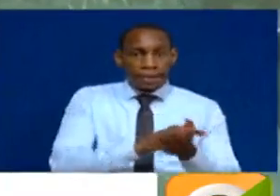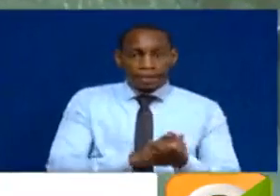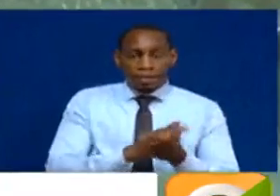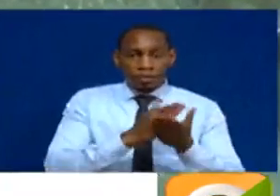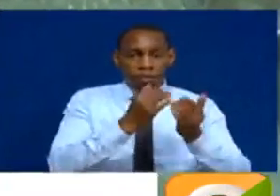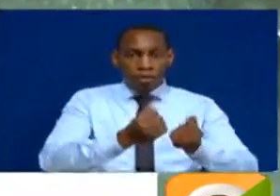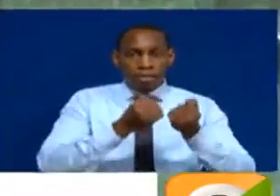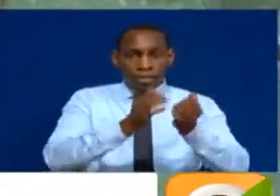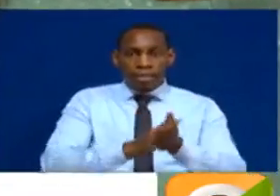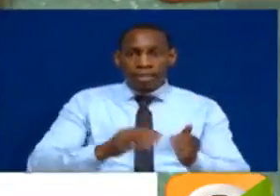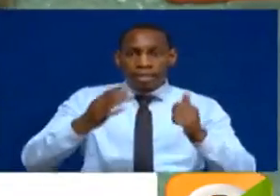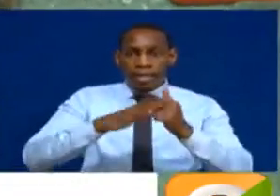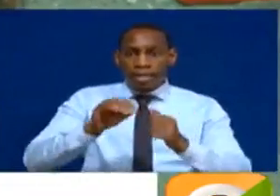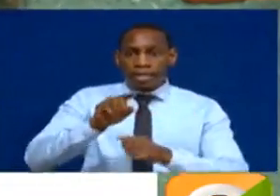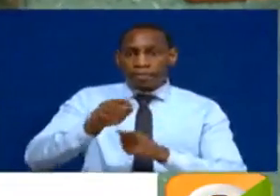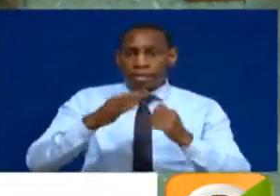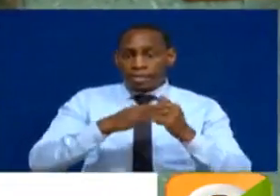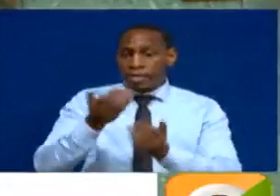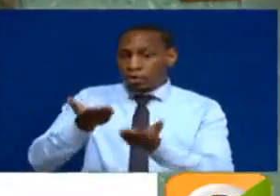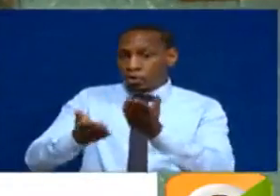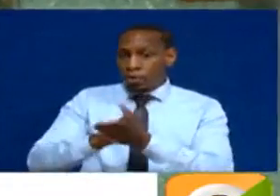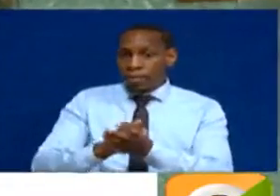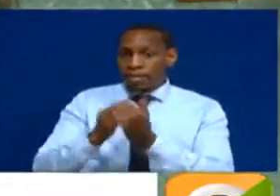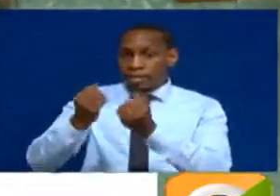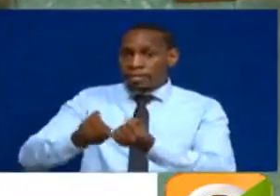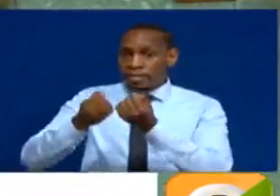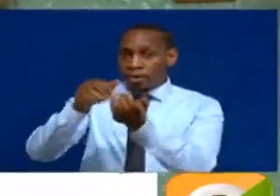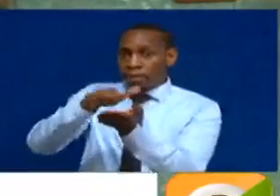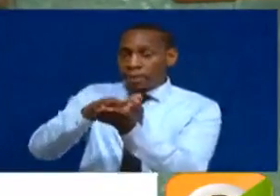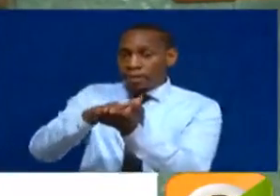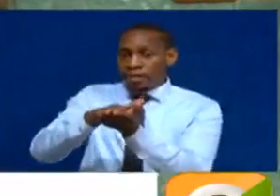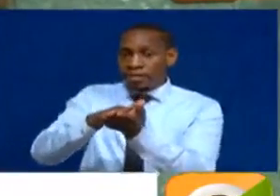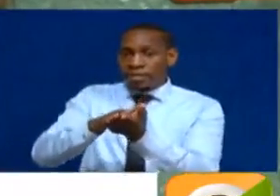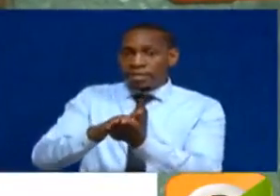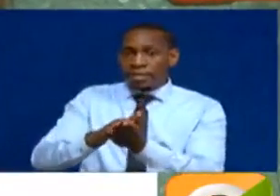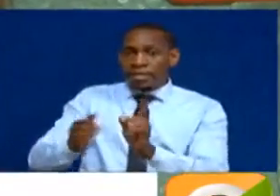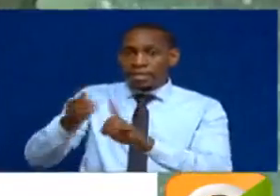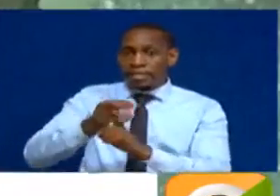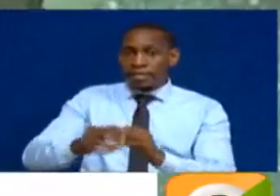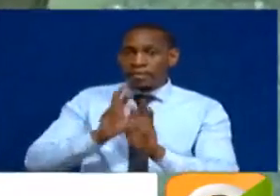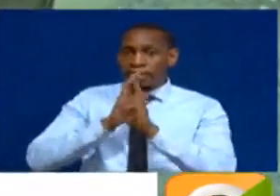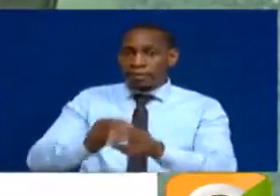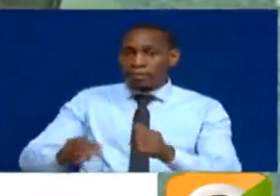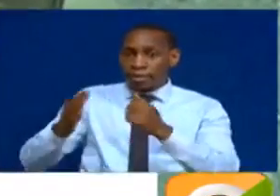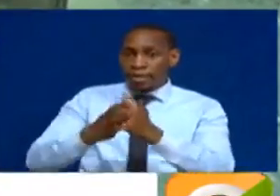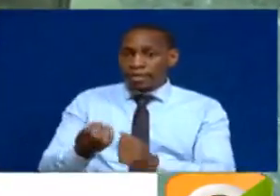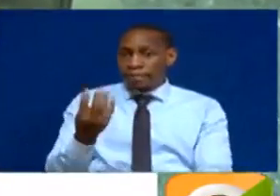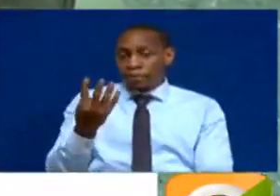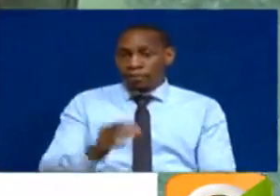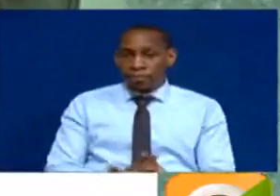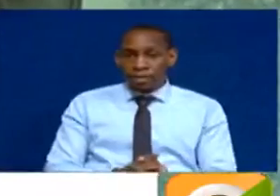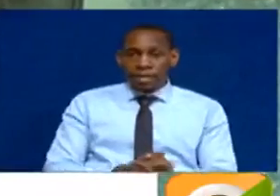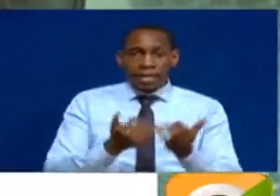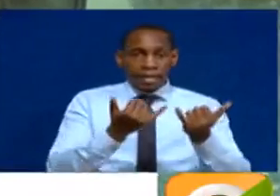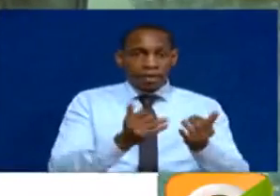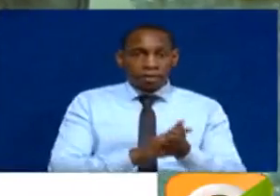brand strength index of 90.8 compared to the strongest banking brand that scored an index of 94. The